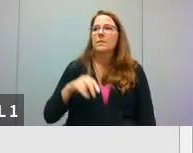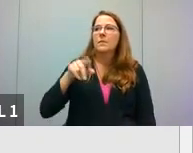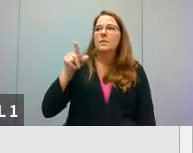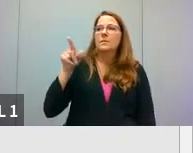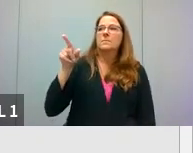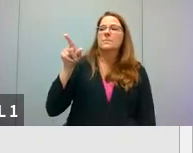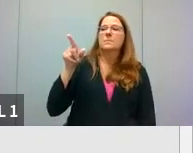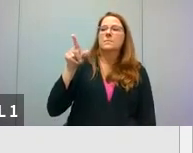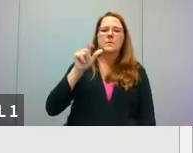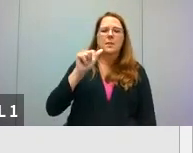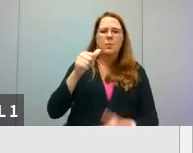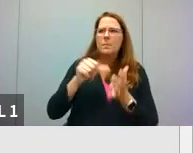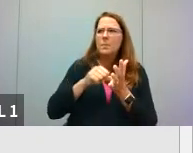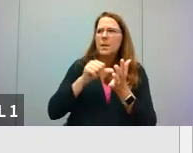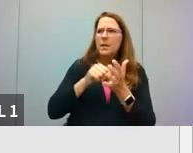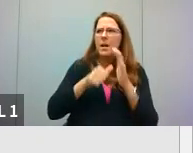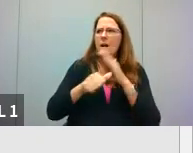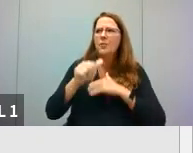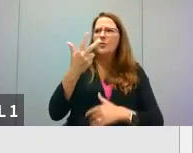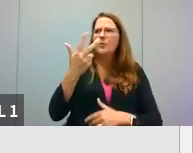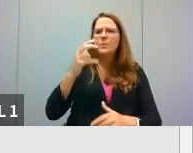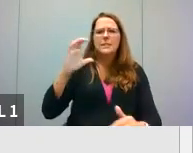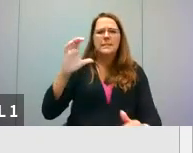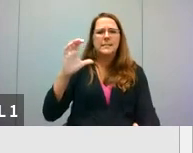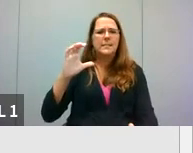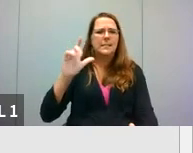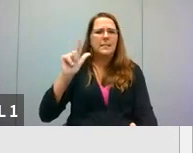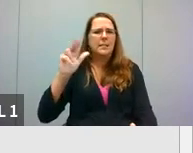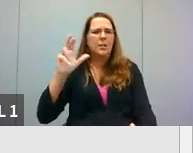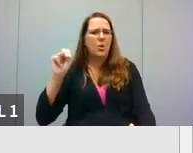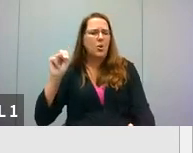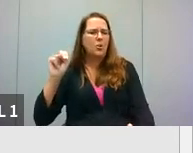So under 3C,